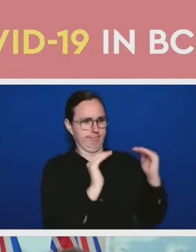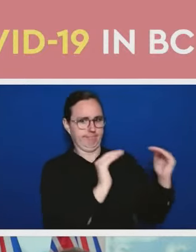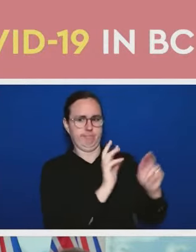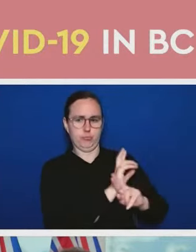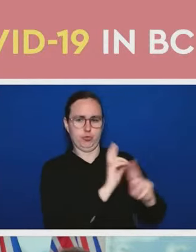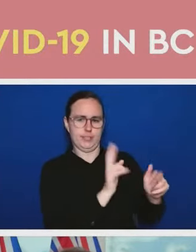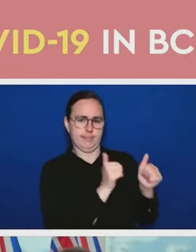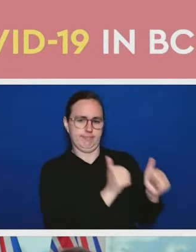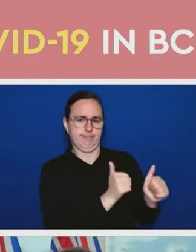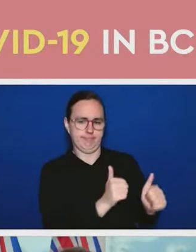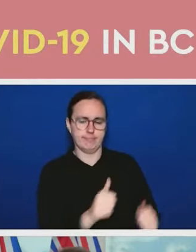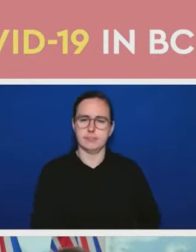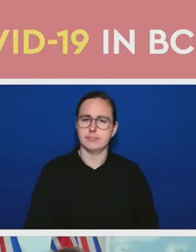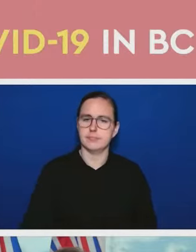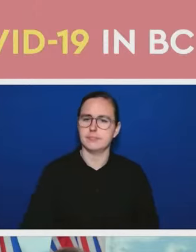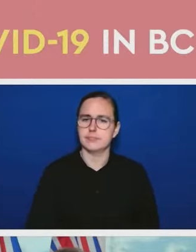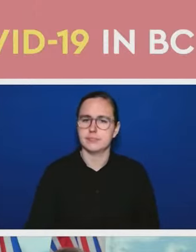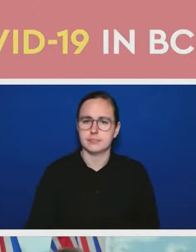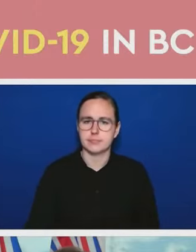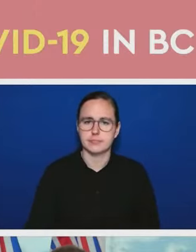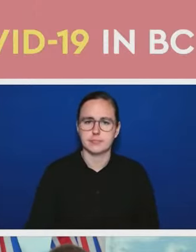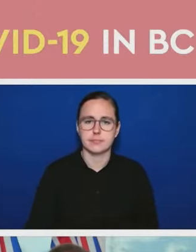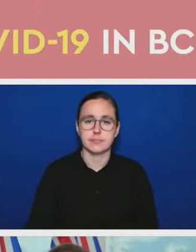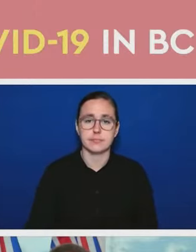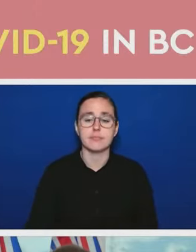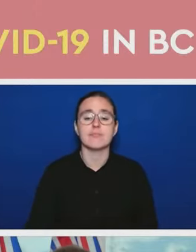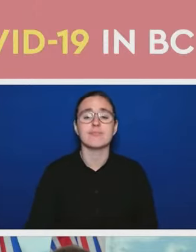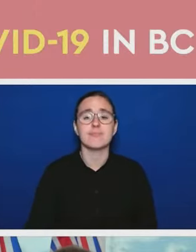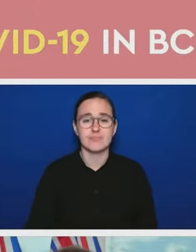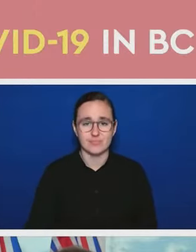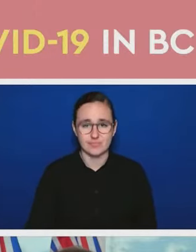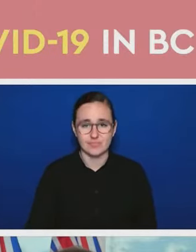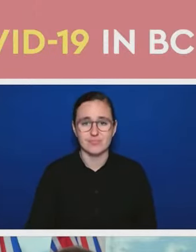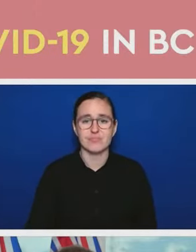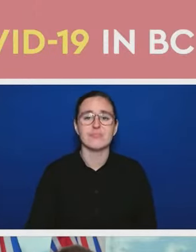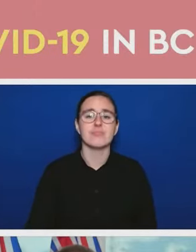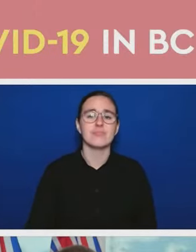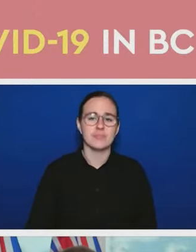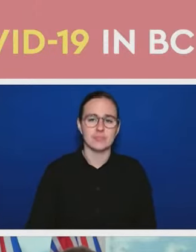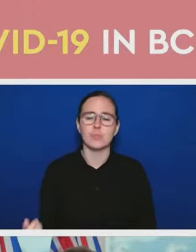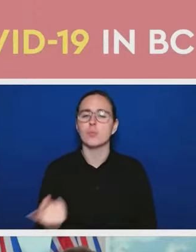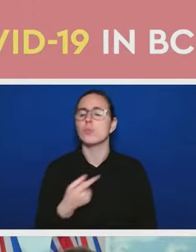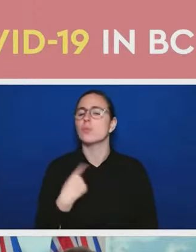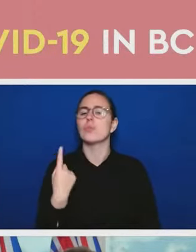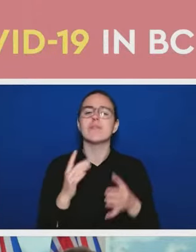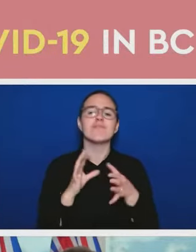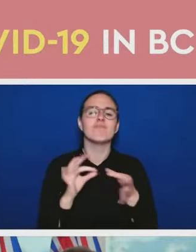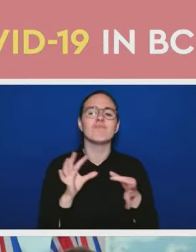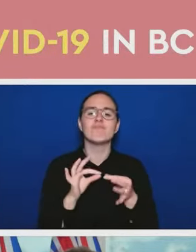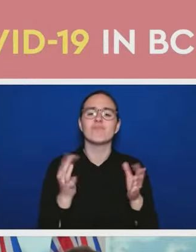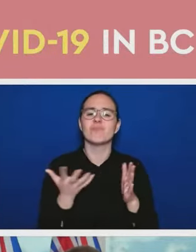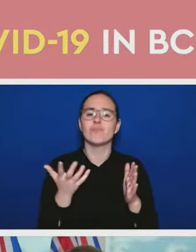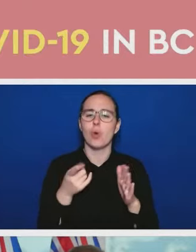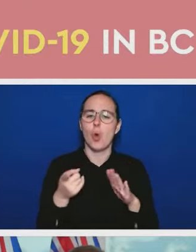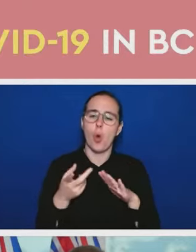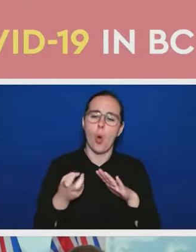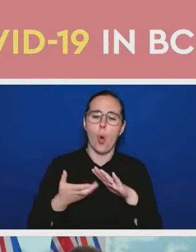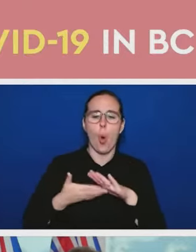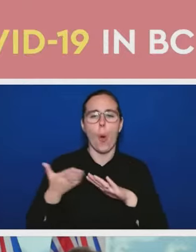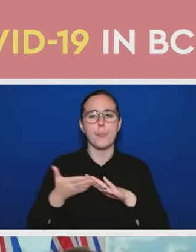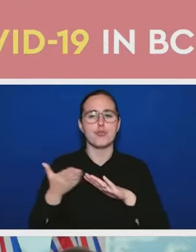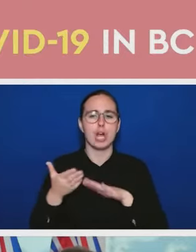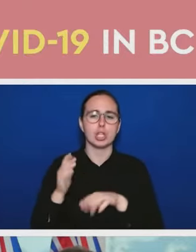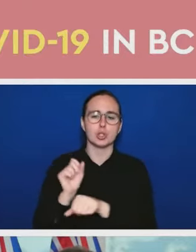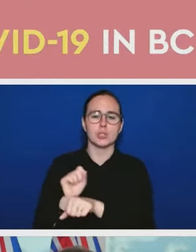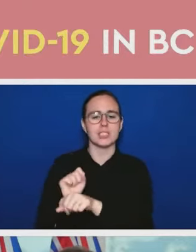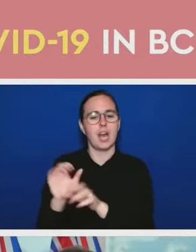that's focusing on improving emergency department efficiency, hospital access, and flow. 7-day-a-week bed management teams will be implemented